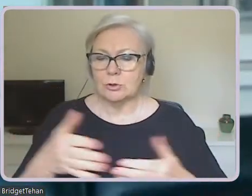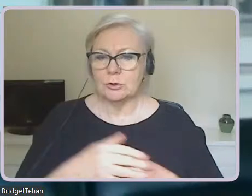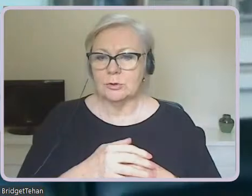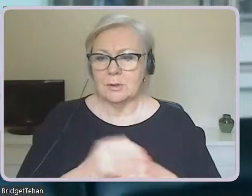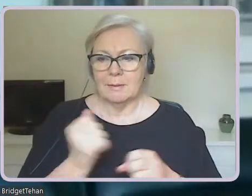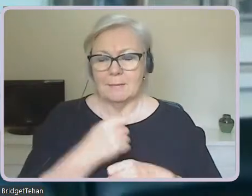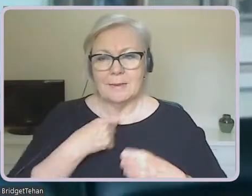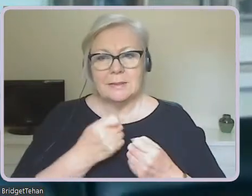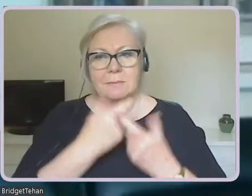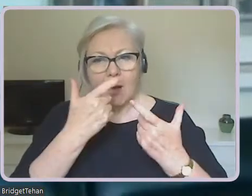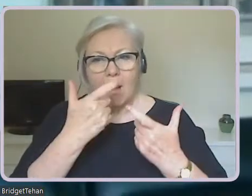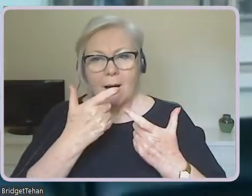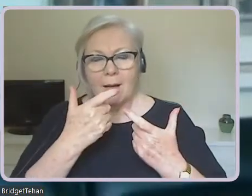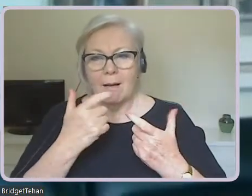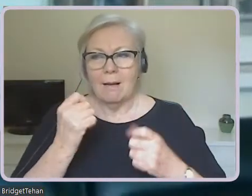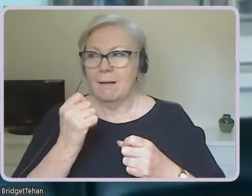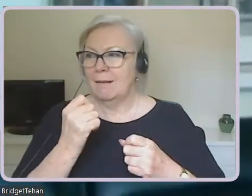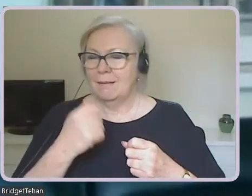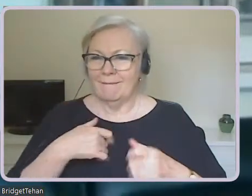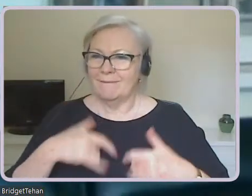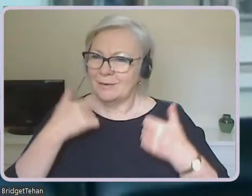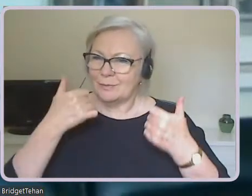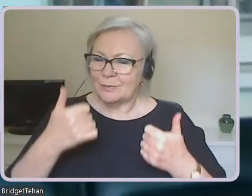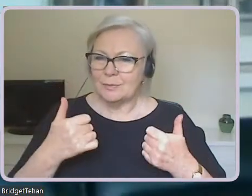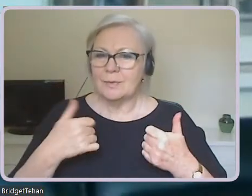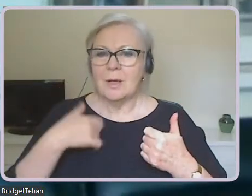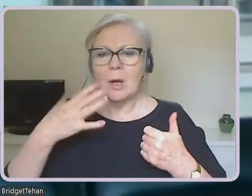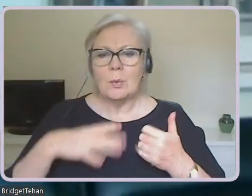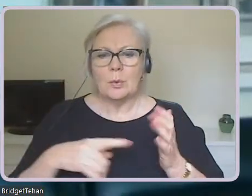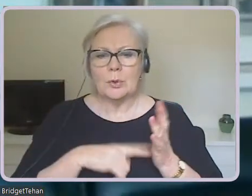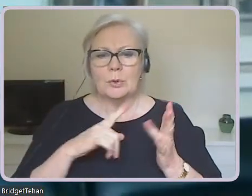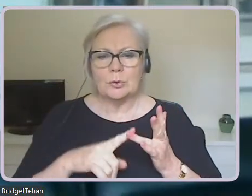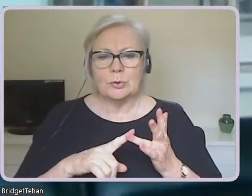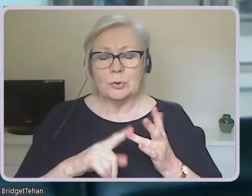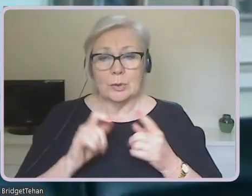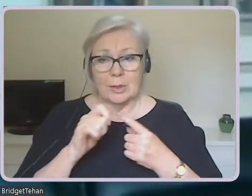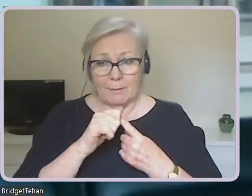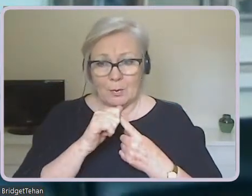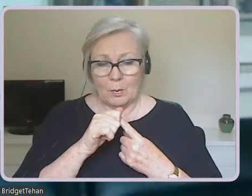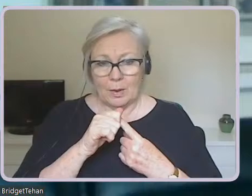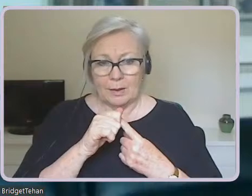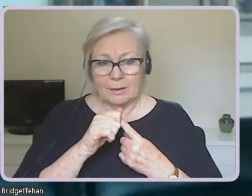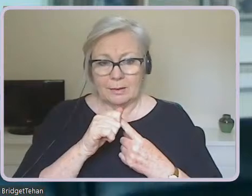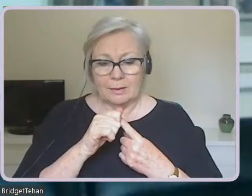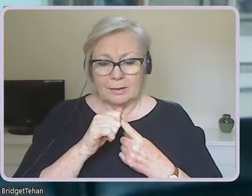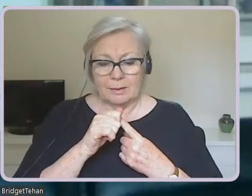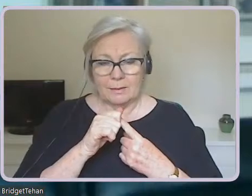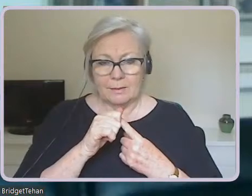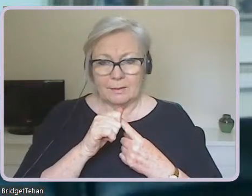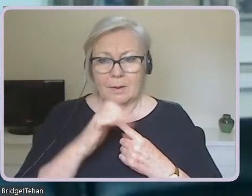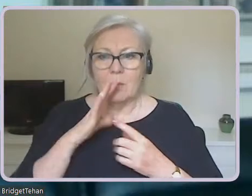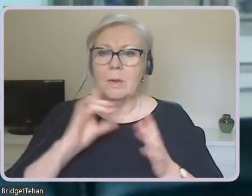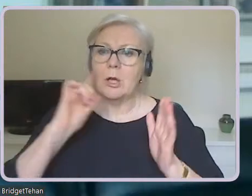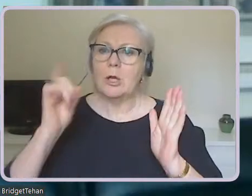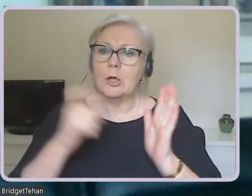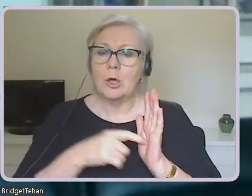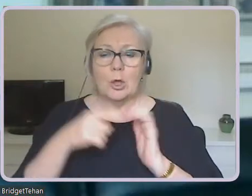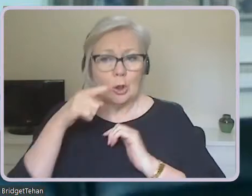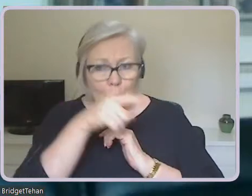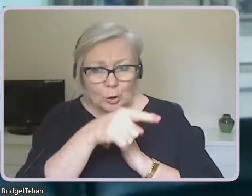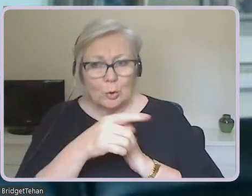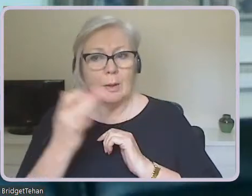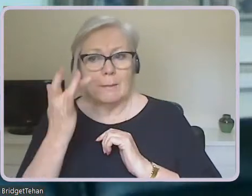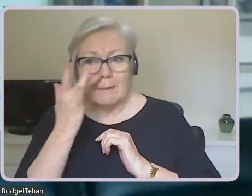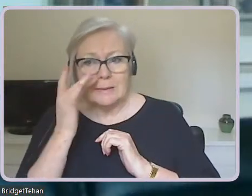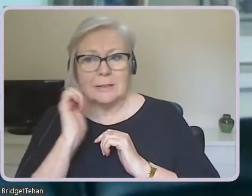smile and it's made my day. I just wanted to really firstly start off by acknowledging you, Melissa, and the amazing work